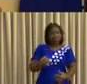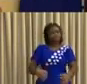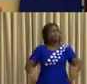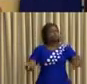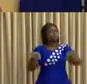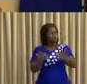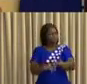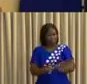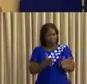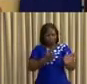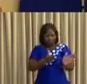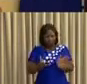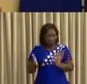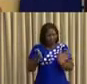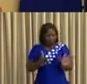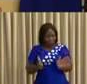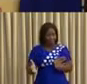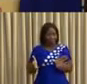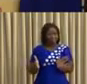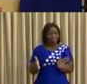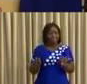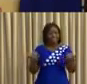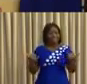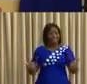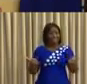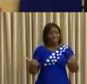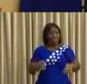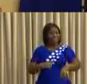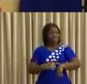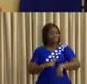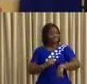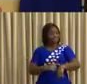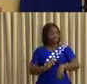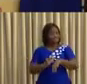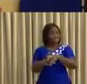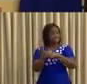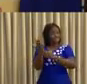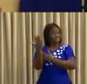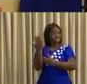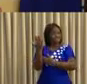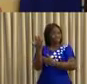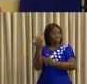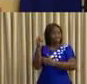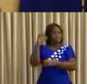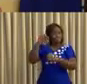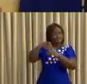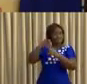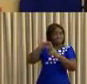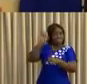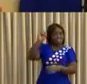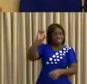necessary elaborate protocols as outlined earlier in the day by the chairperson of the Electoral